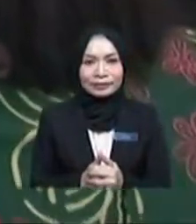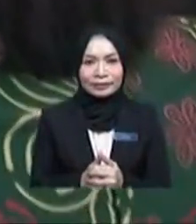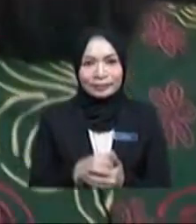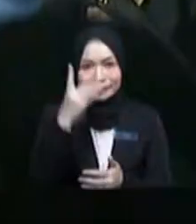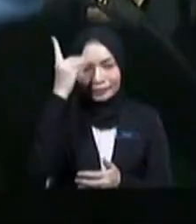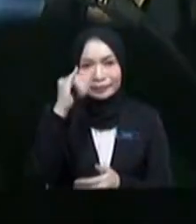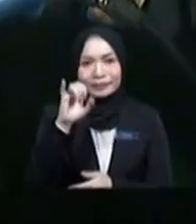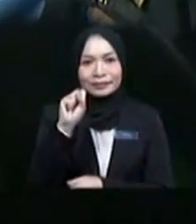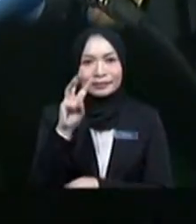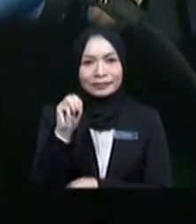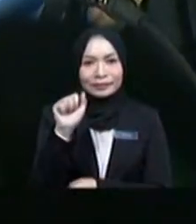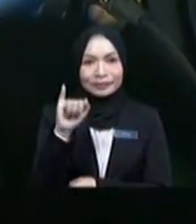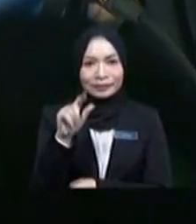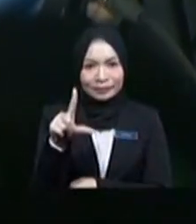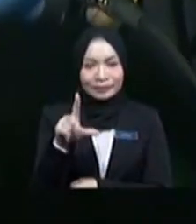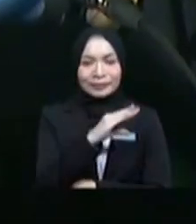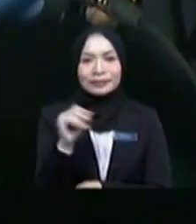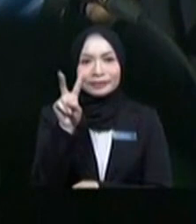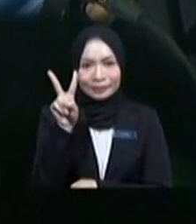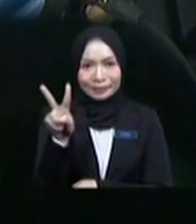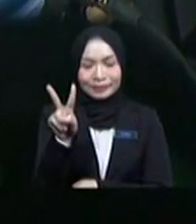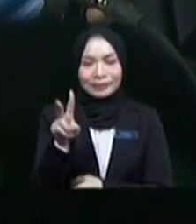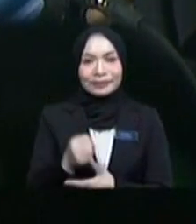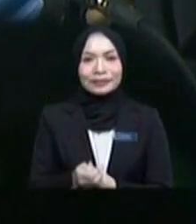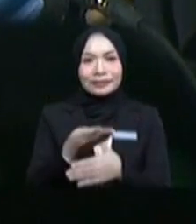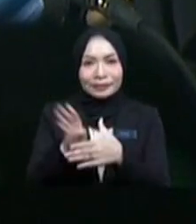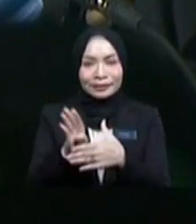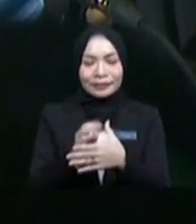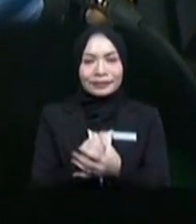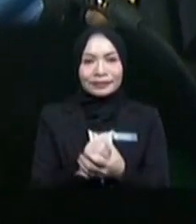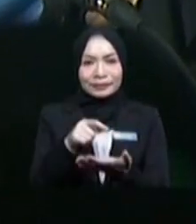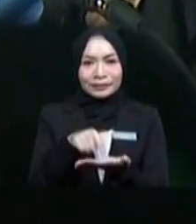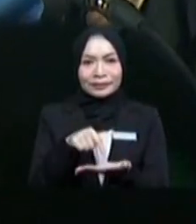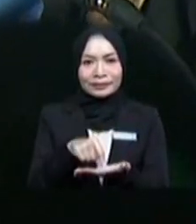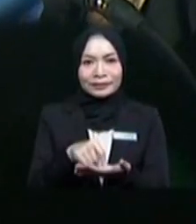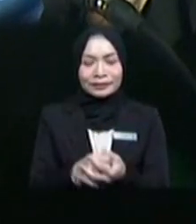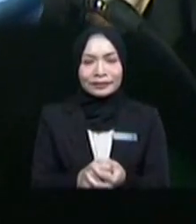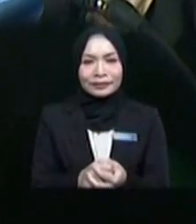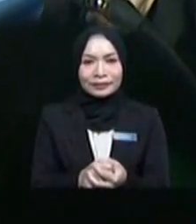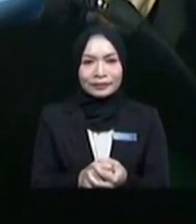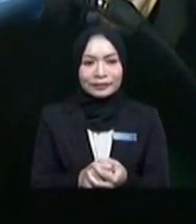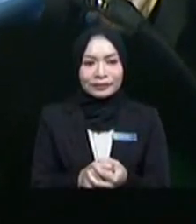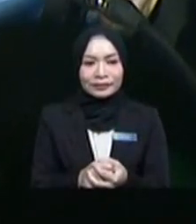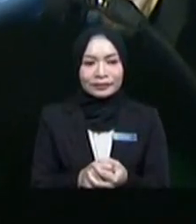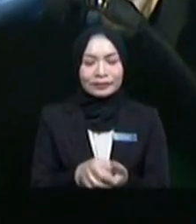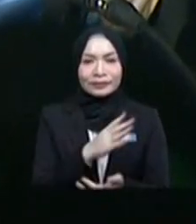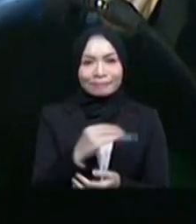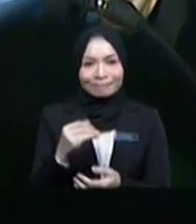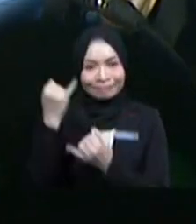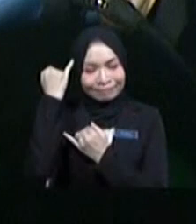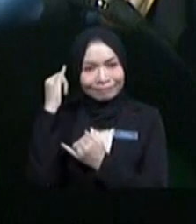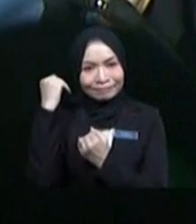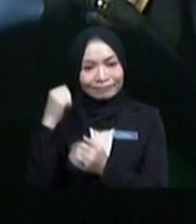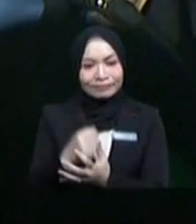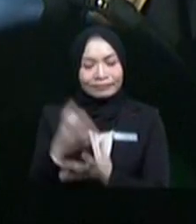to two Ministry of Education divisions, the Resource and Educational Technology Division, the Information